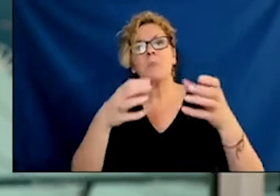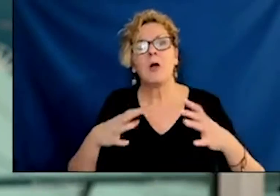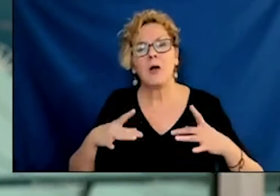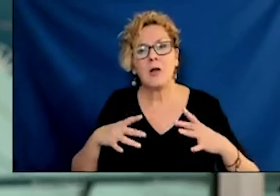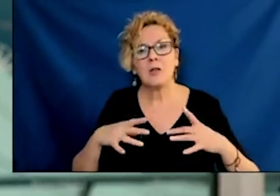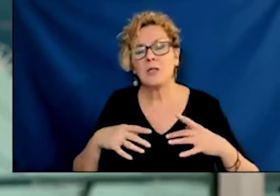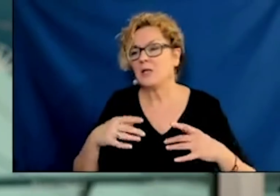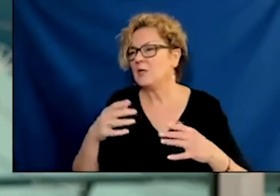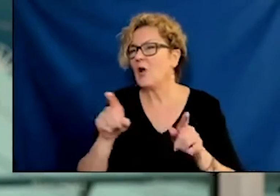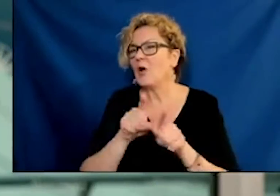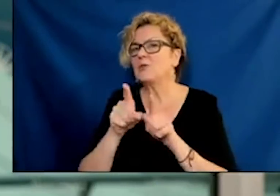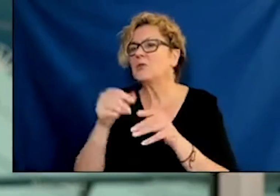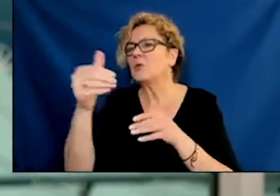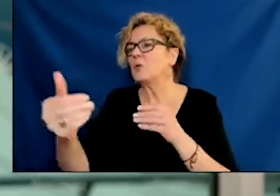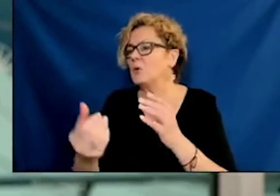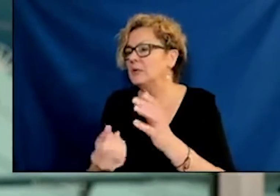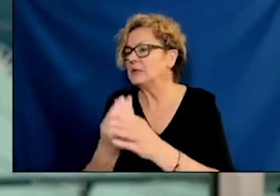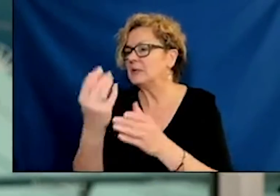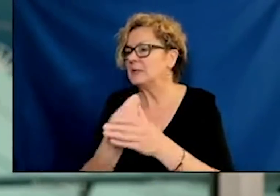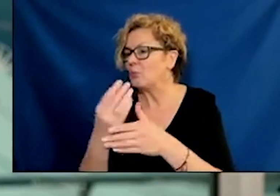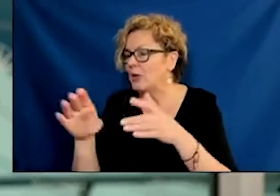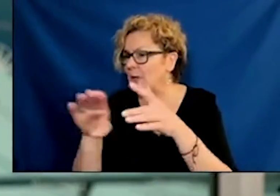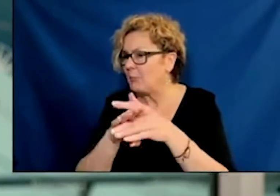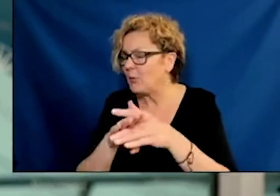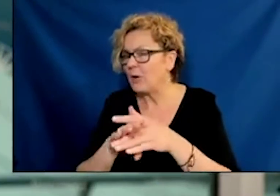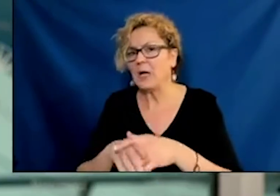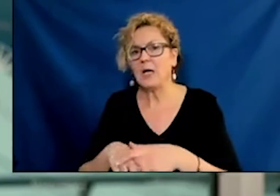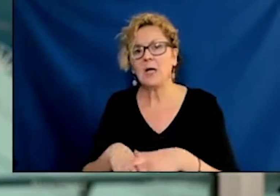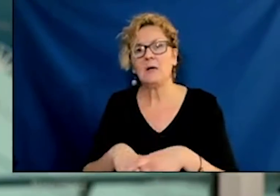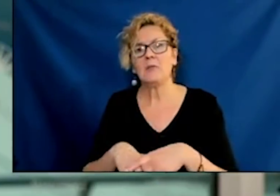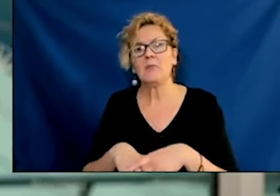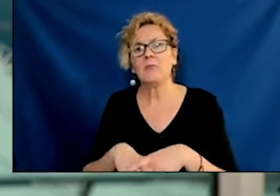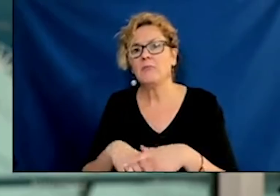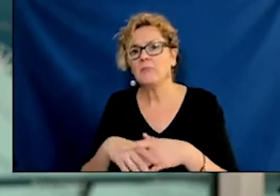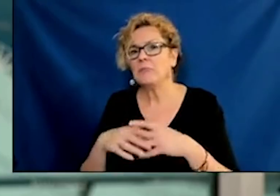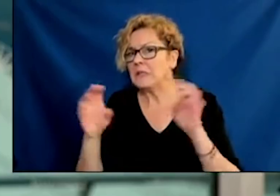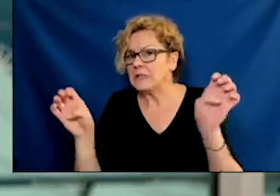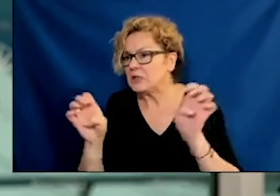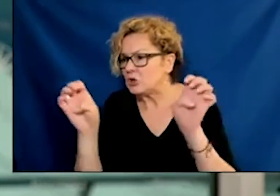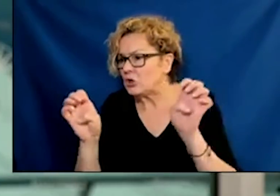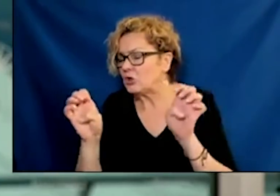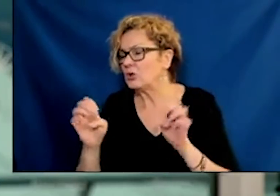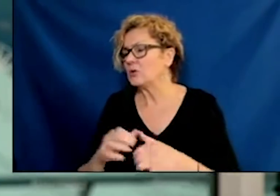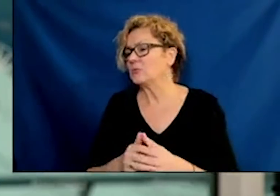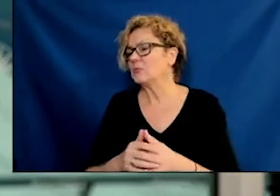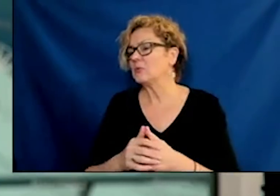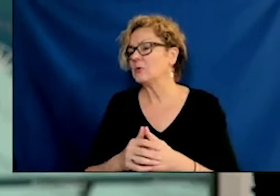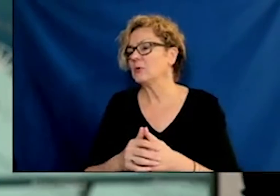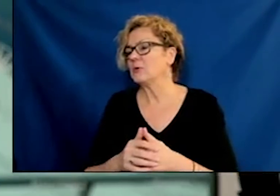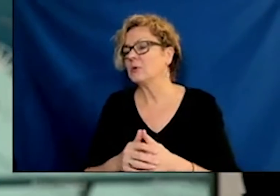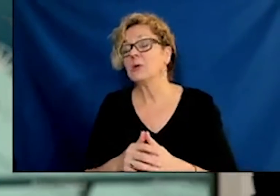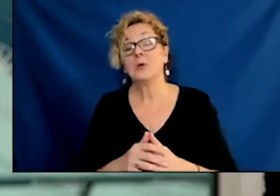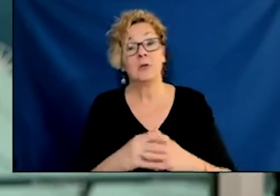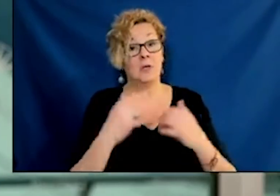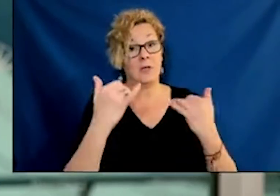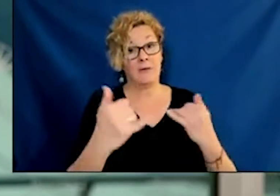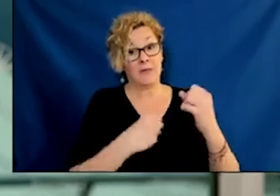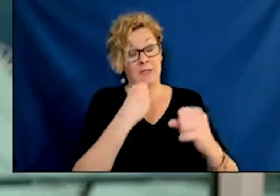You know, spring break is something that we're going to have to do at home. You know, I